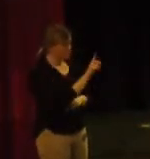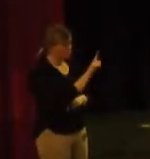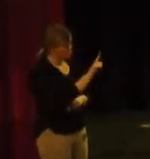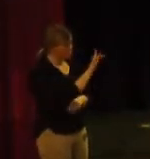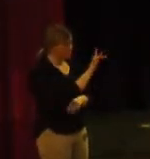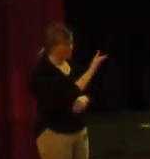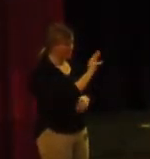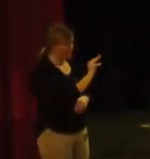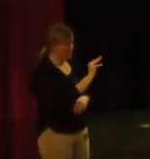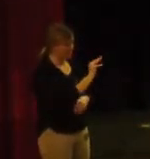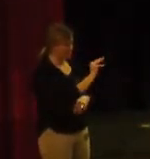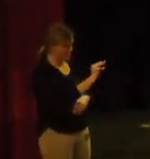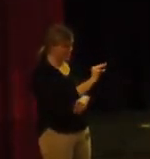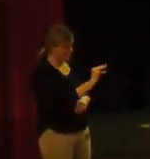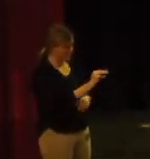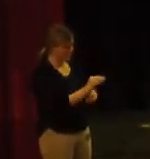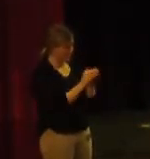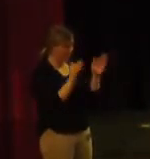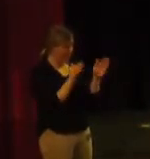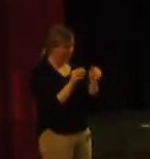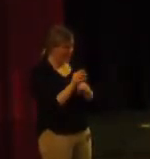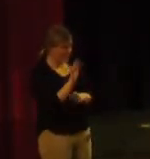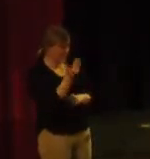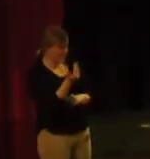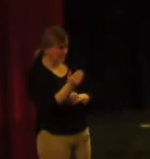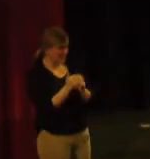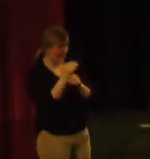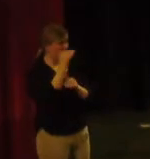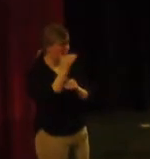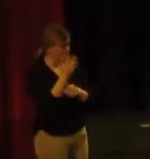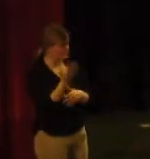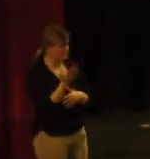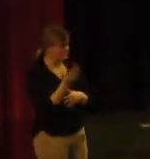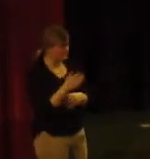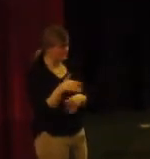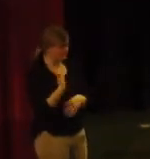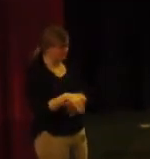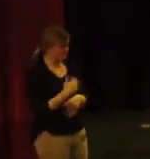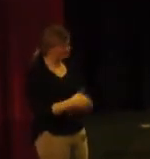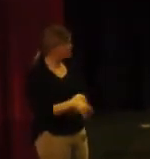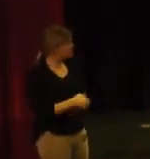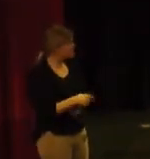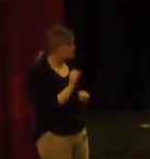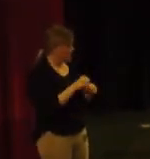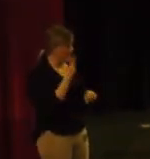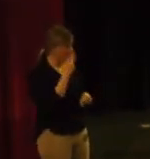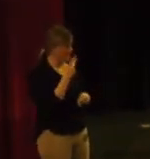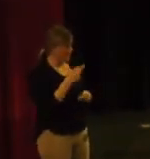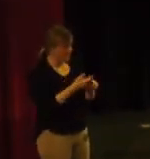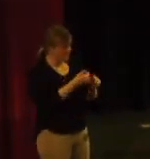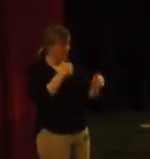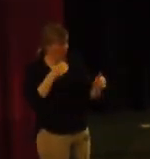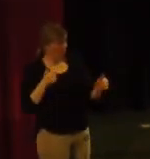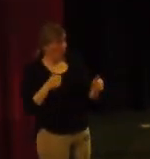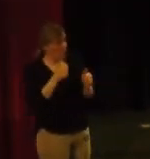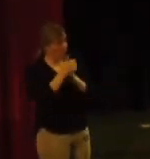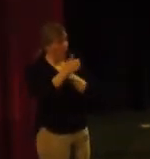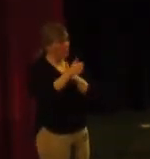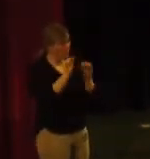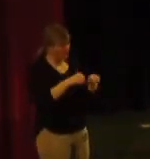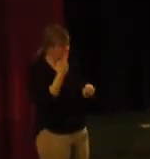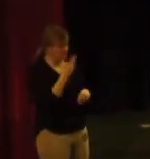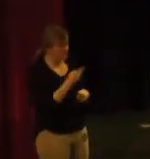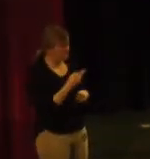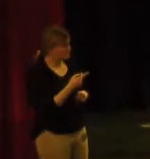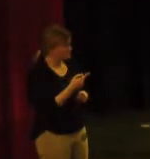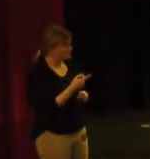about 50 meters high. So it's a big flag, and you can see it pretty well for miles around. So between the X and the flag, you have no